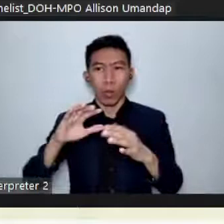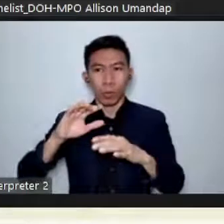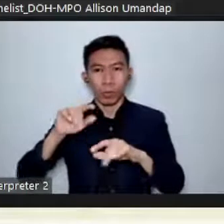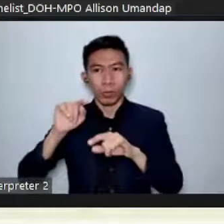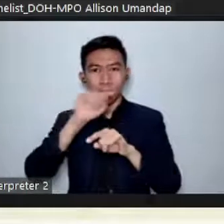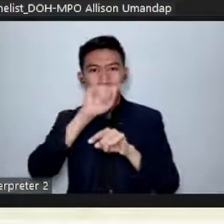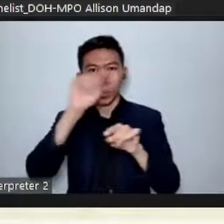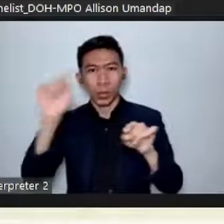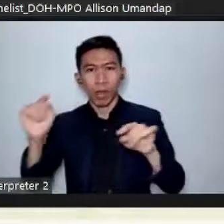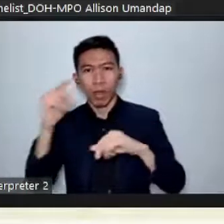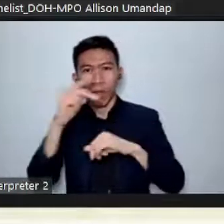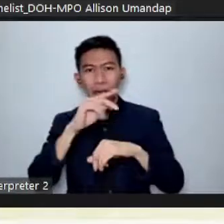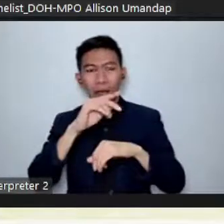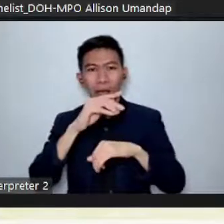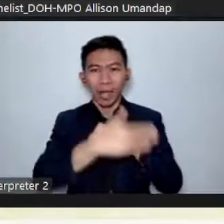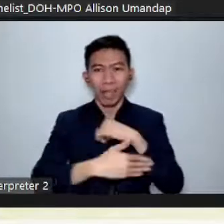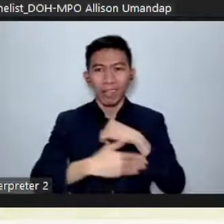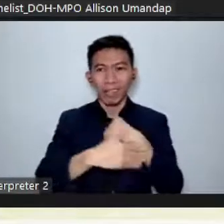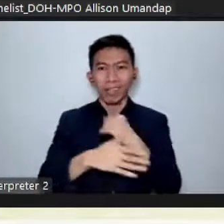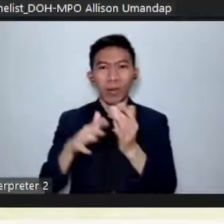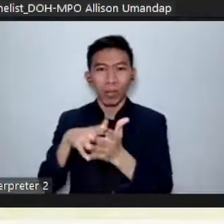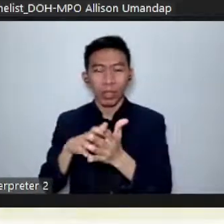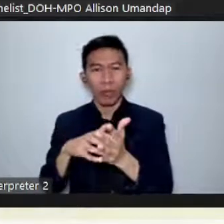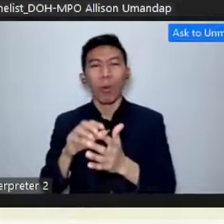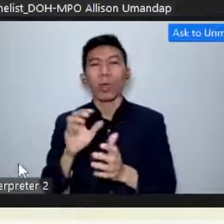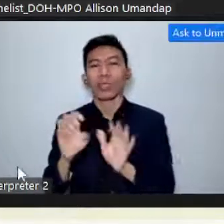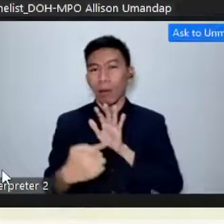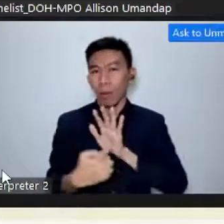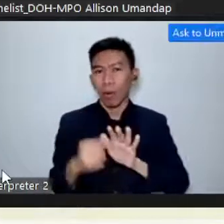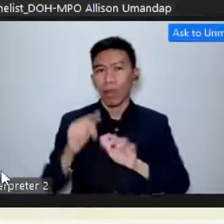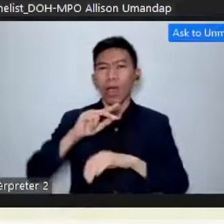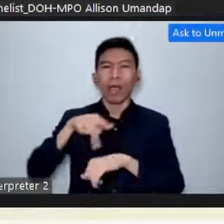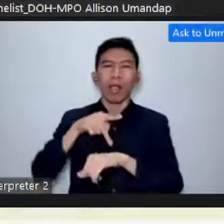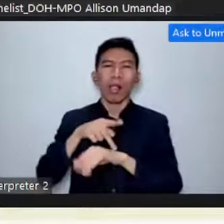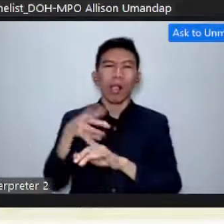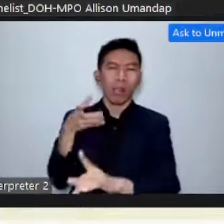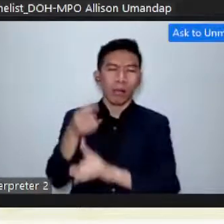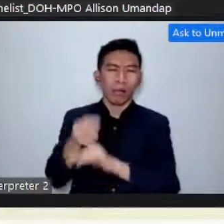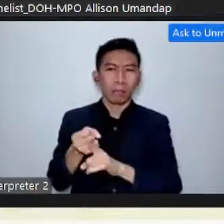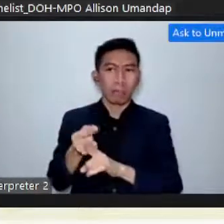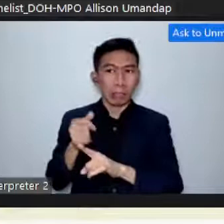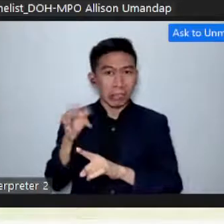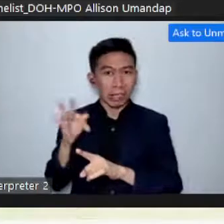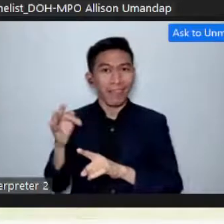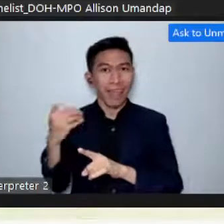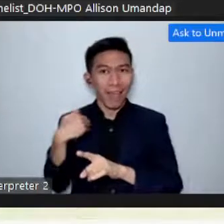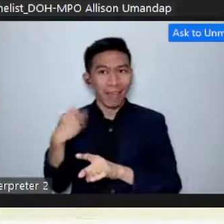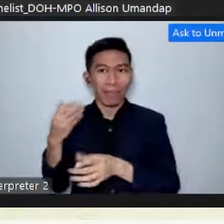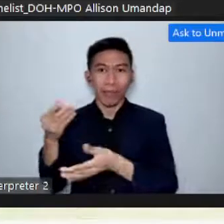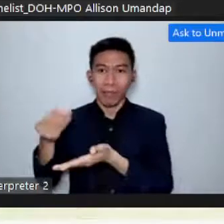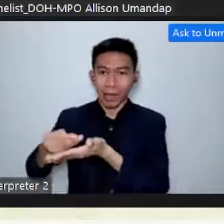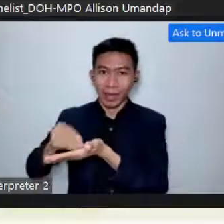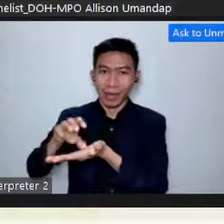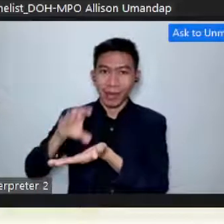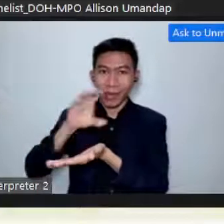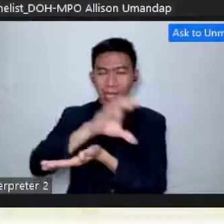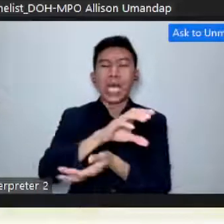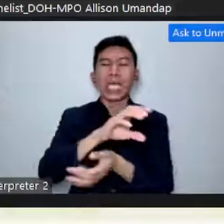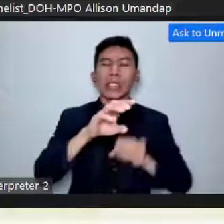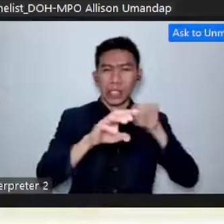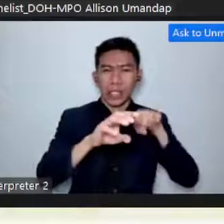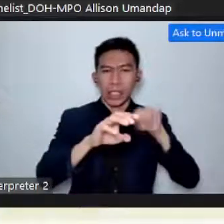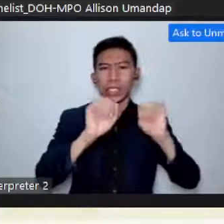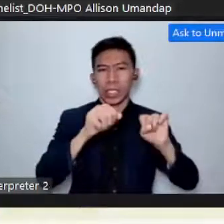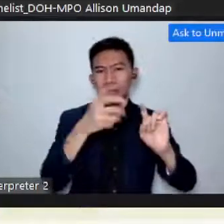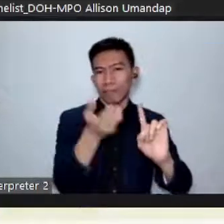countries, such as our country, affected the most. Otherwise, yes, we could do many of the NICA